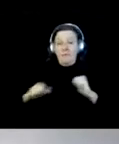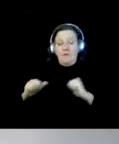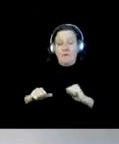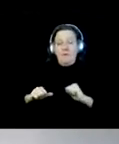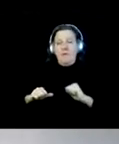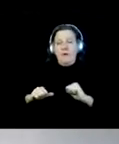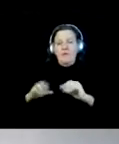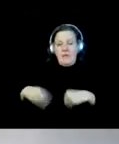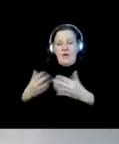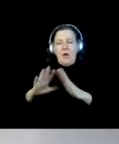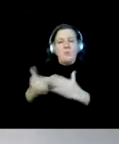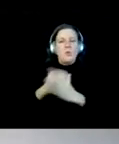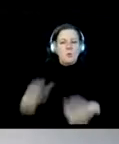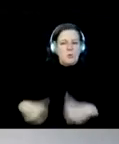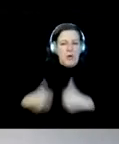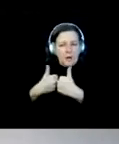videos or performances.